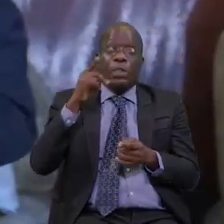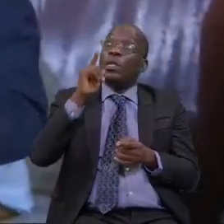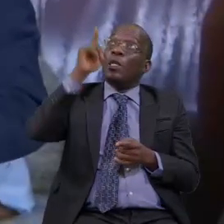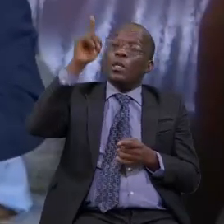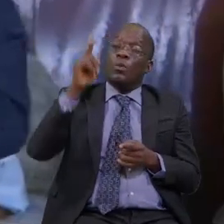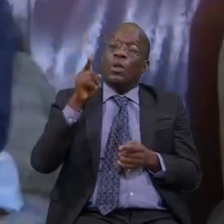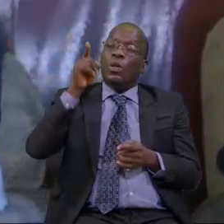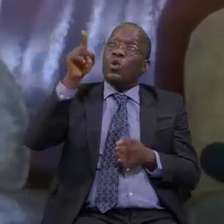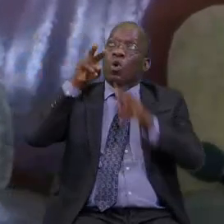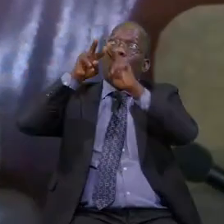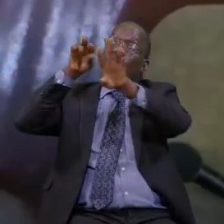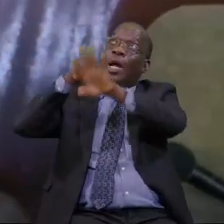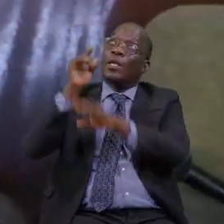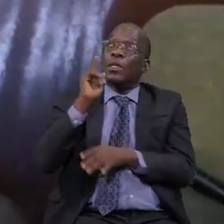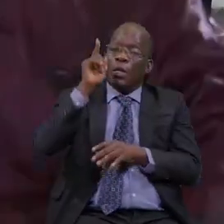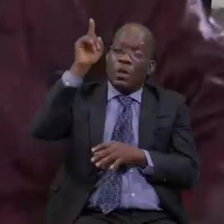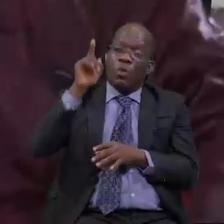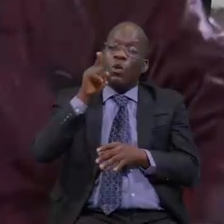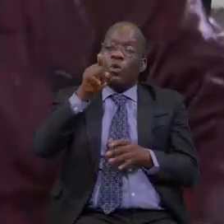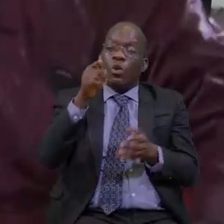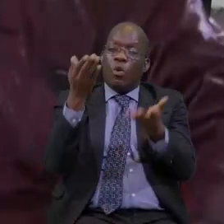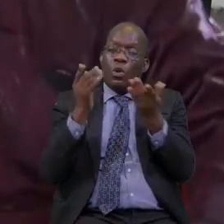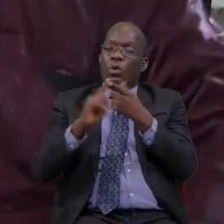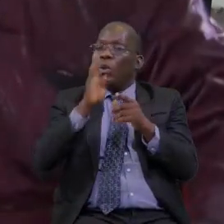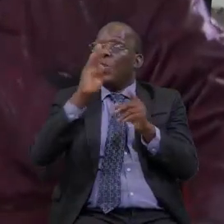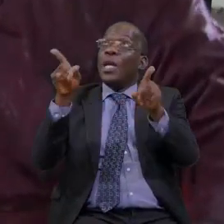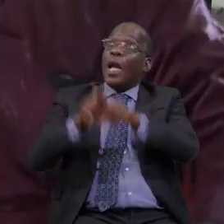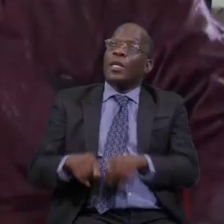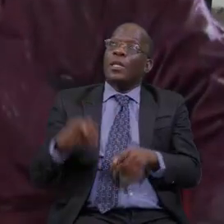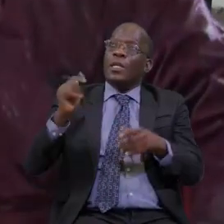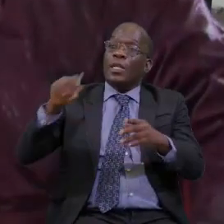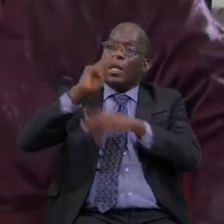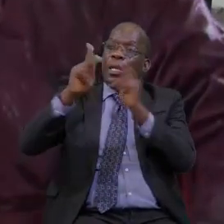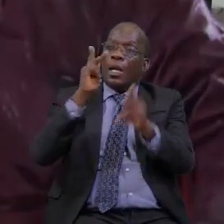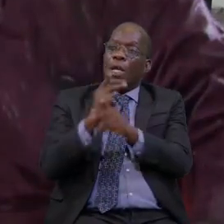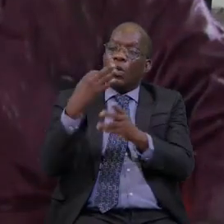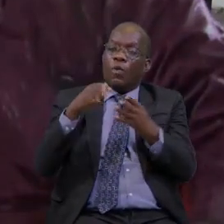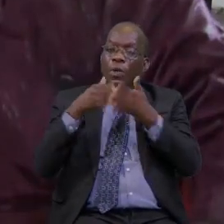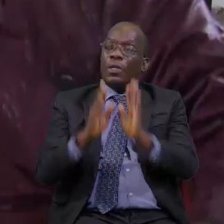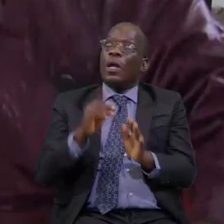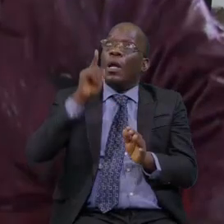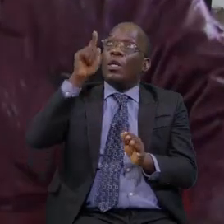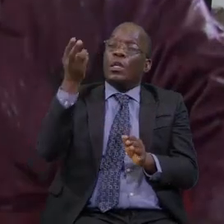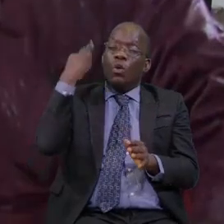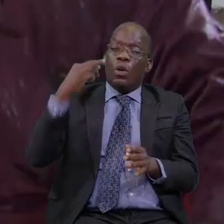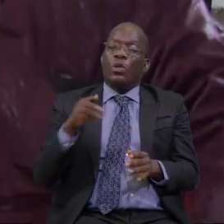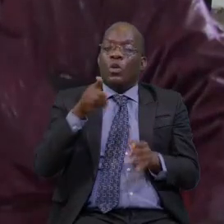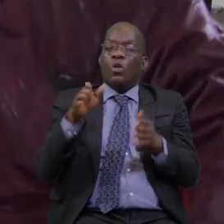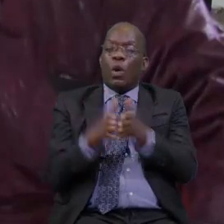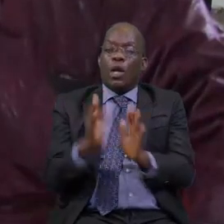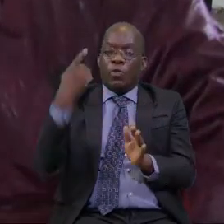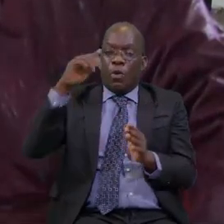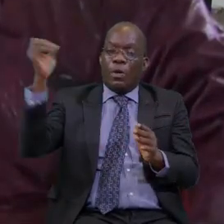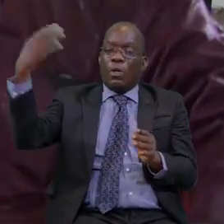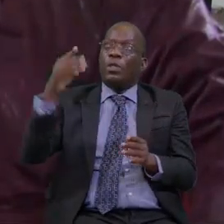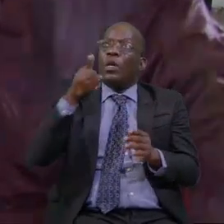him, and you want to be the kind of leader that he was, you ask him for grace and you ask him for